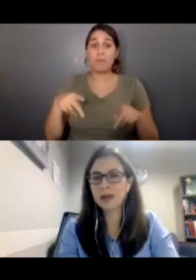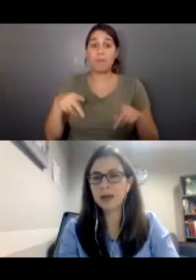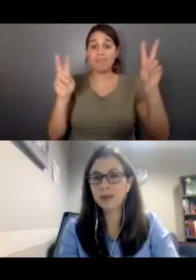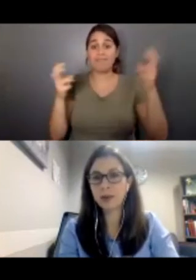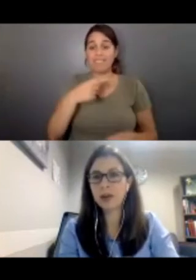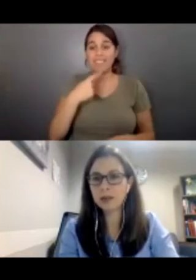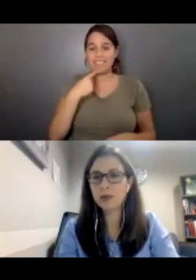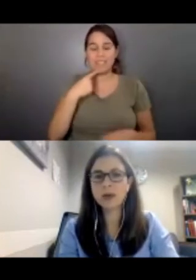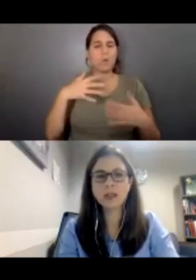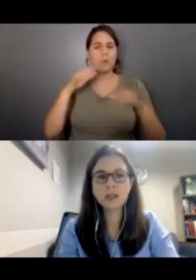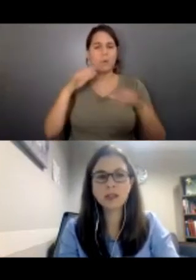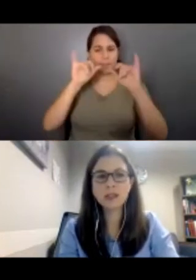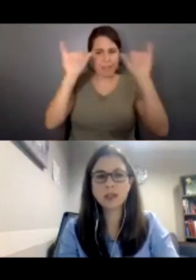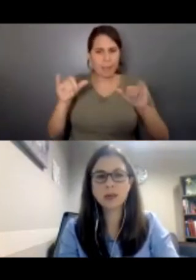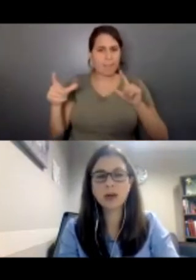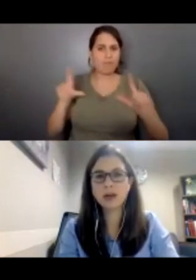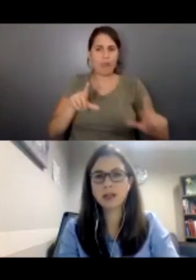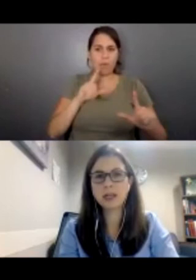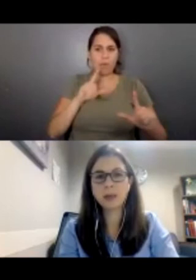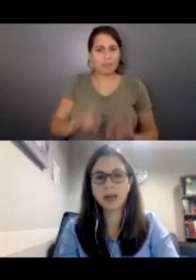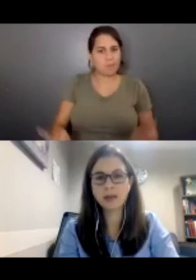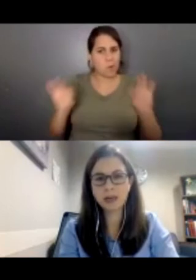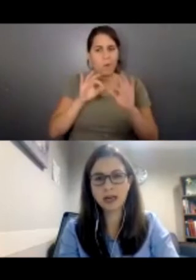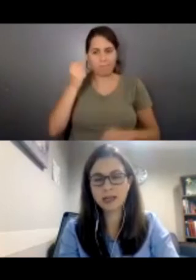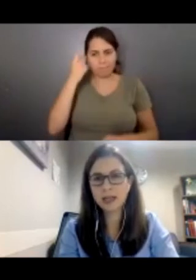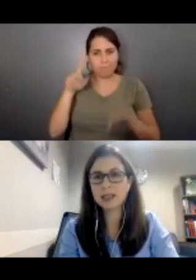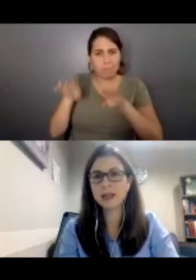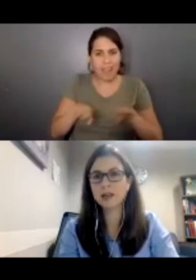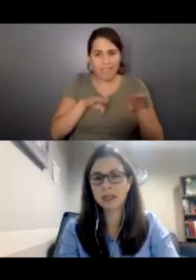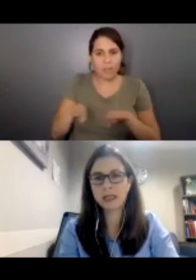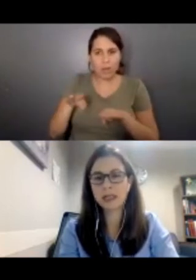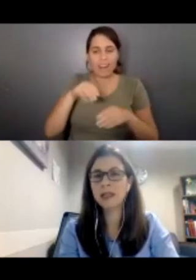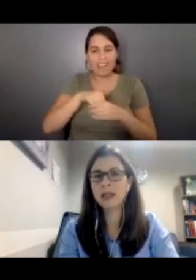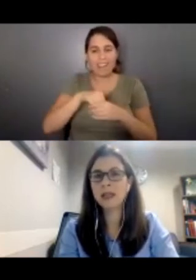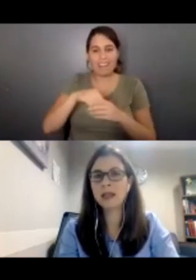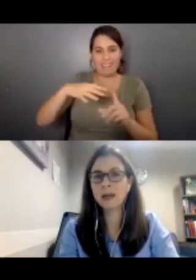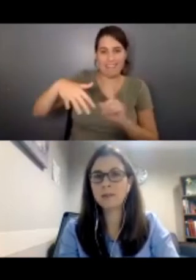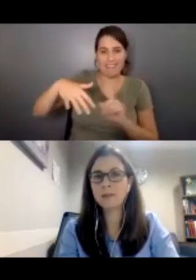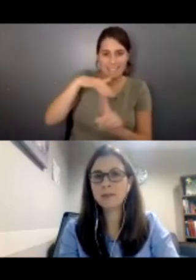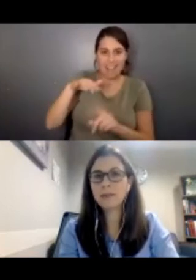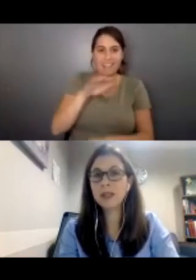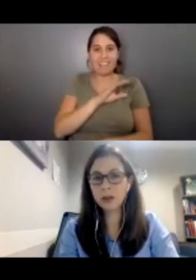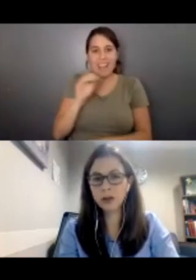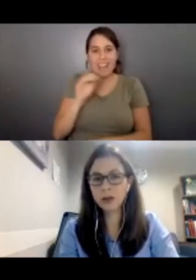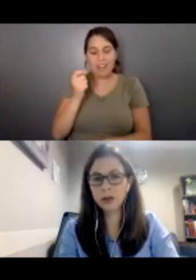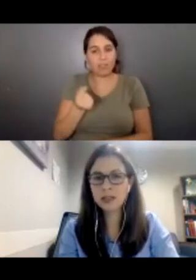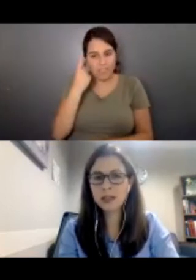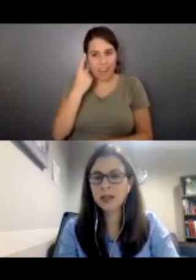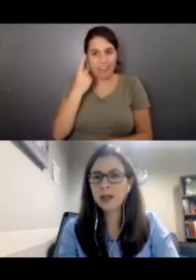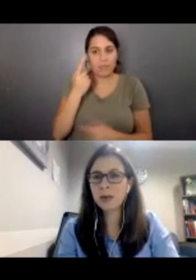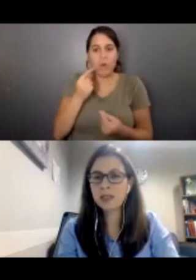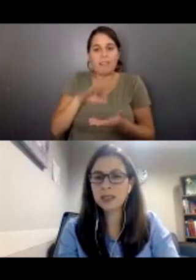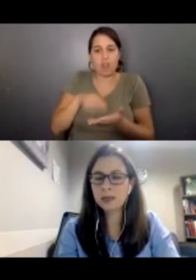systemic framework that's important to this work, understanding behavior in context and understanding the learning